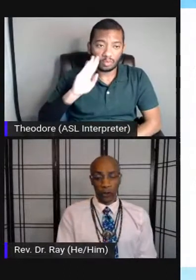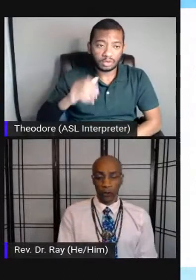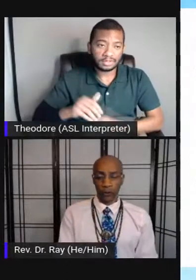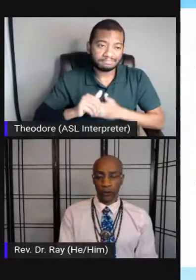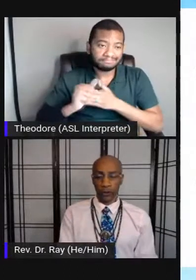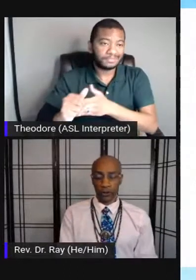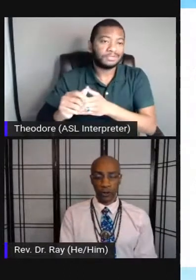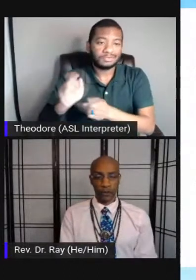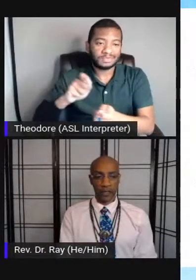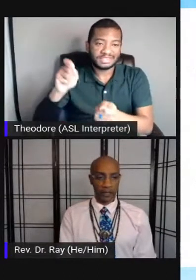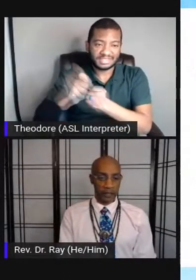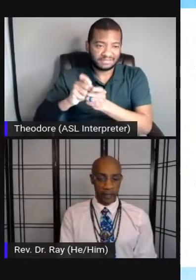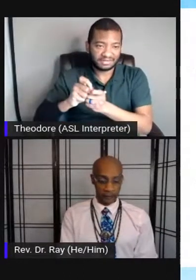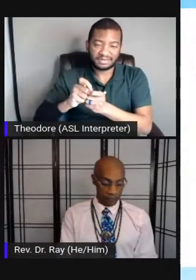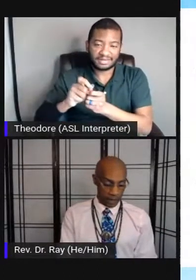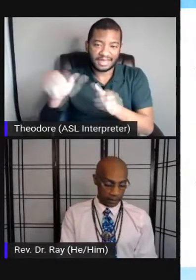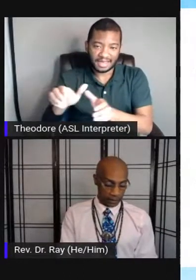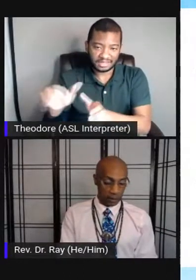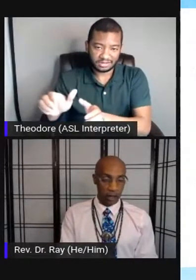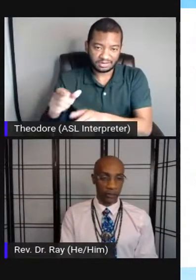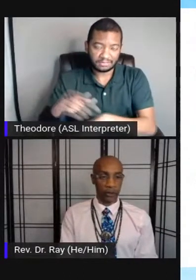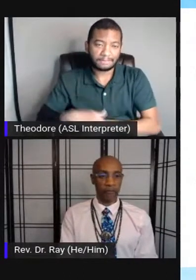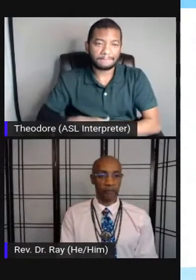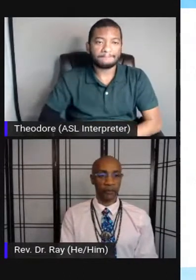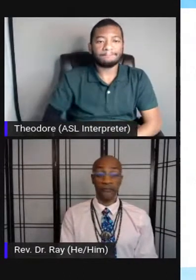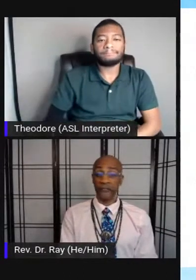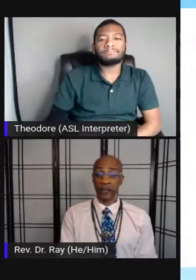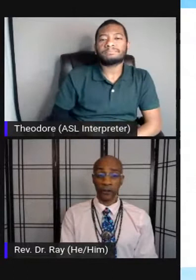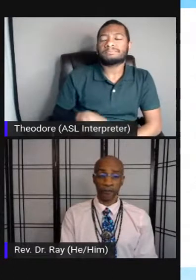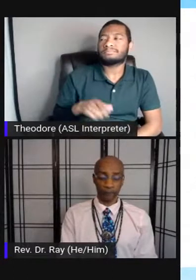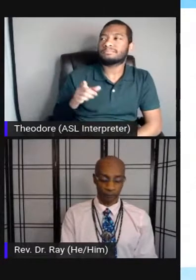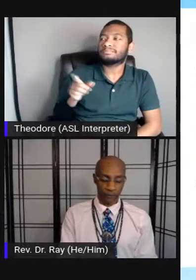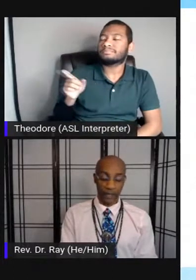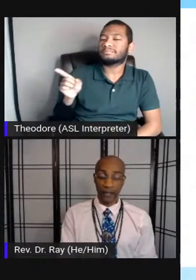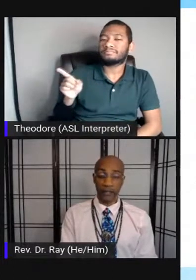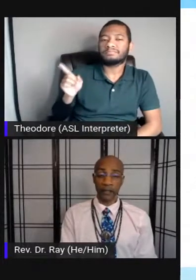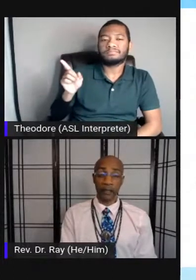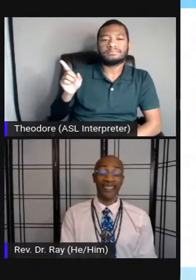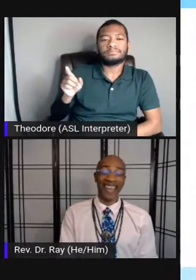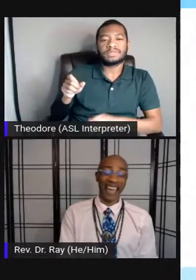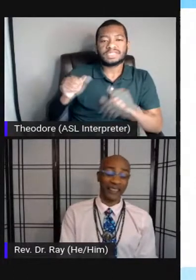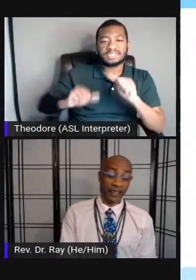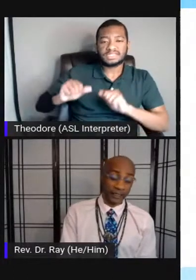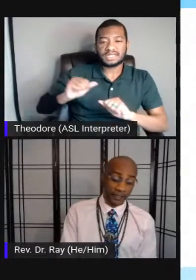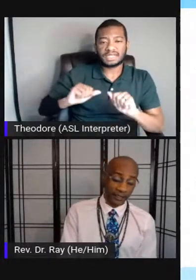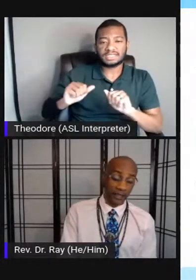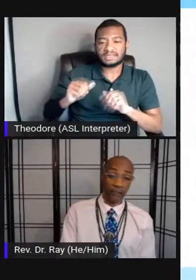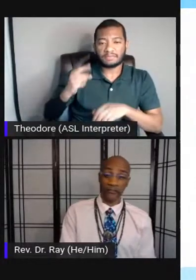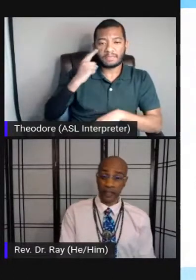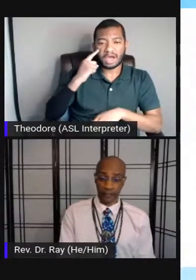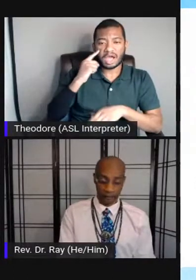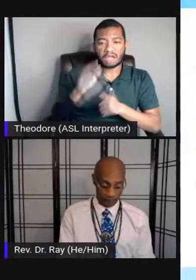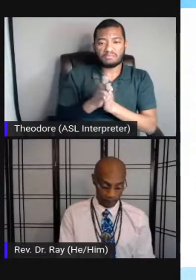So Ernest Holmes says in The Science of Mind, in the glossary, fear, the antithesis